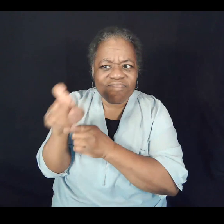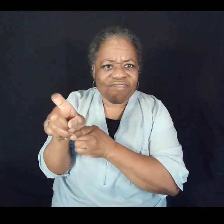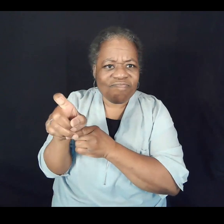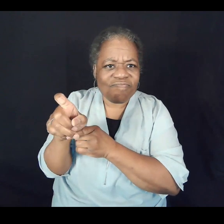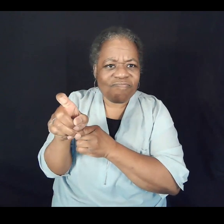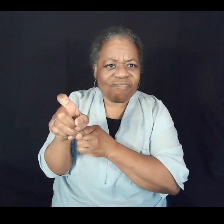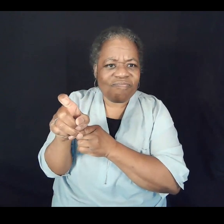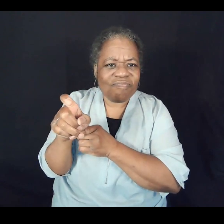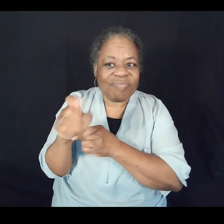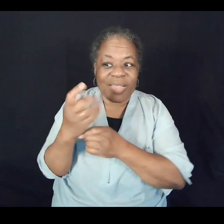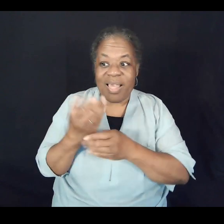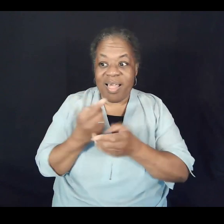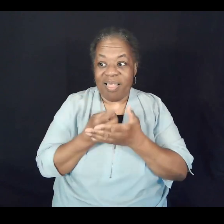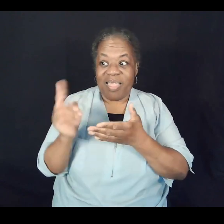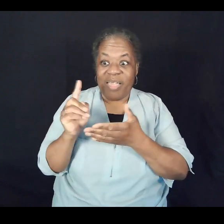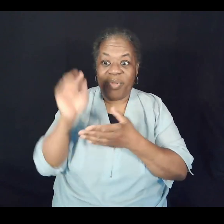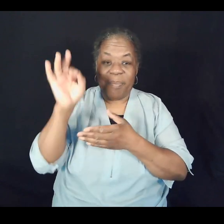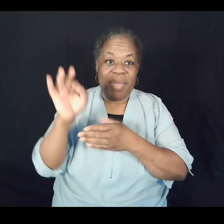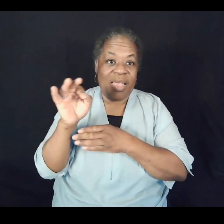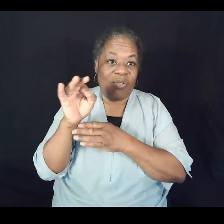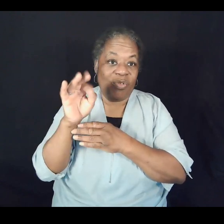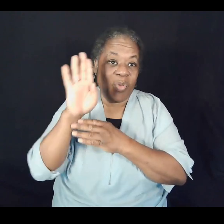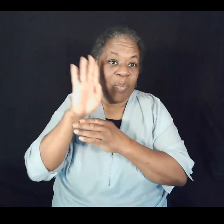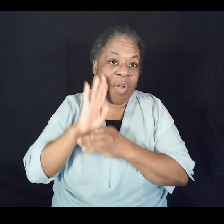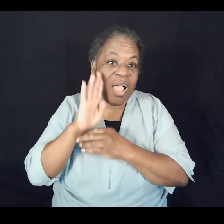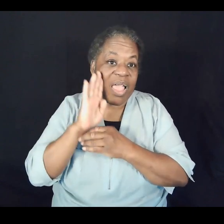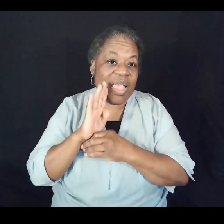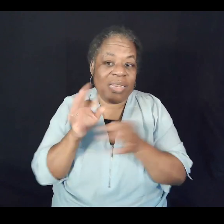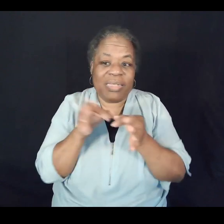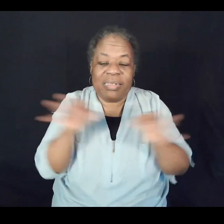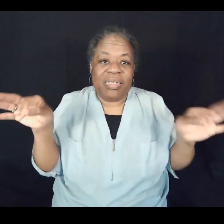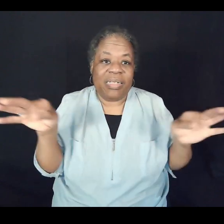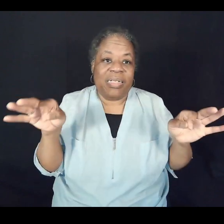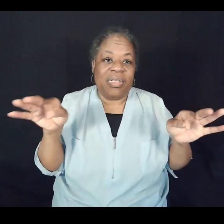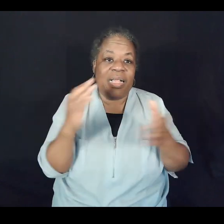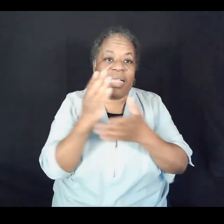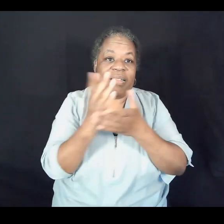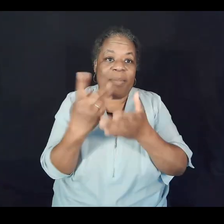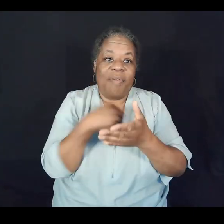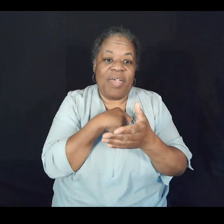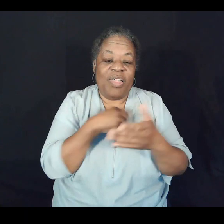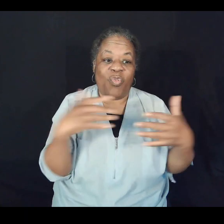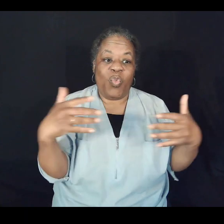Pastor Brian gave last week when he said, some of us were feared into heaven.